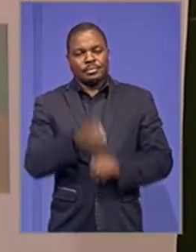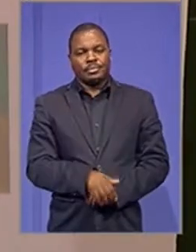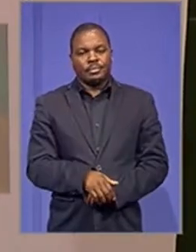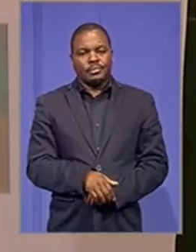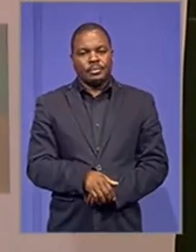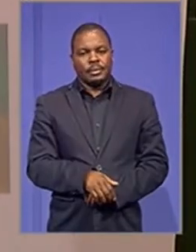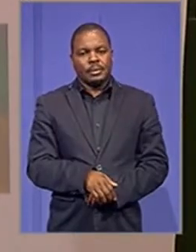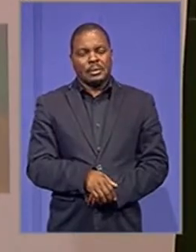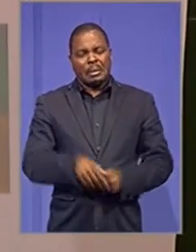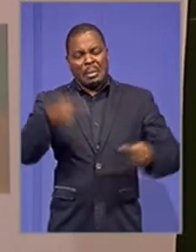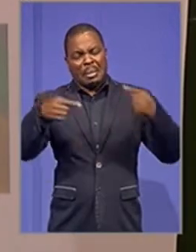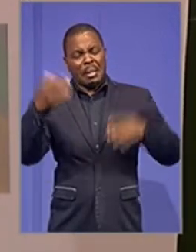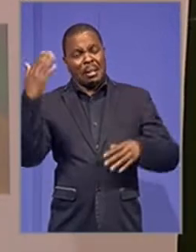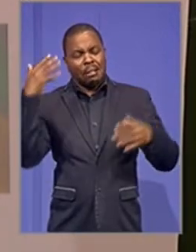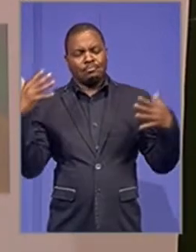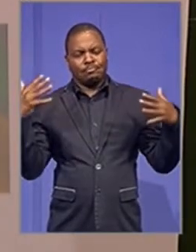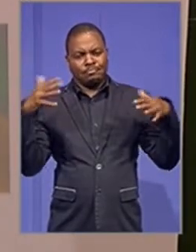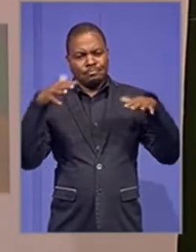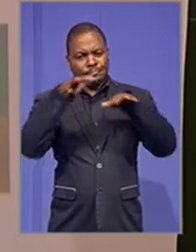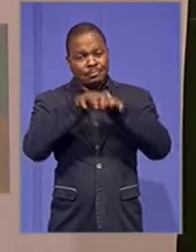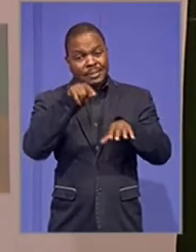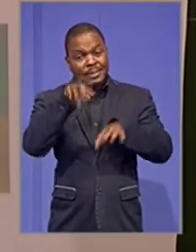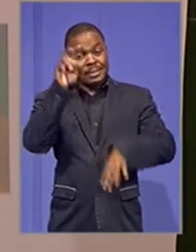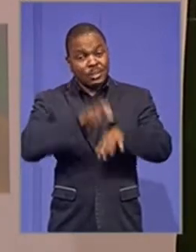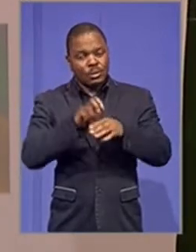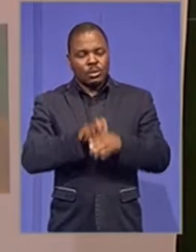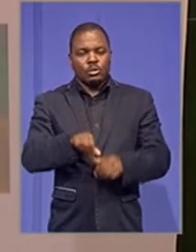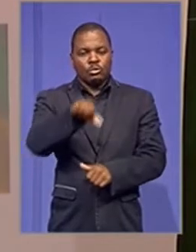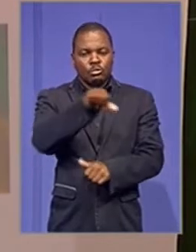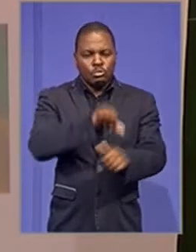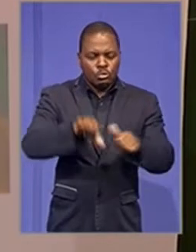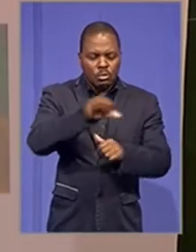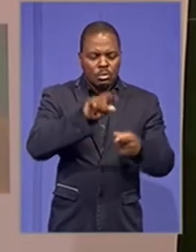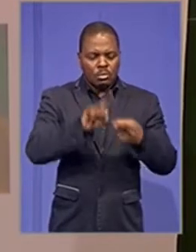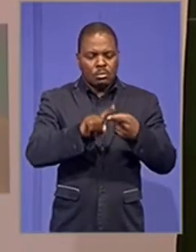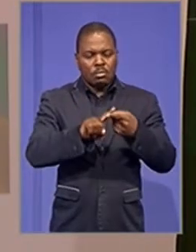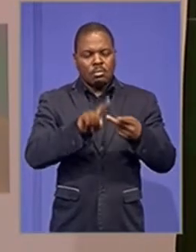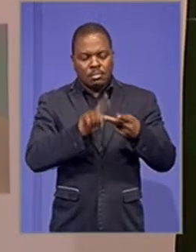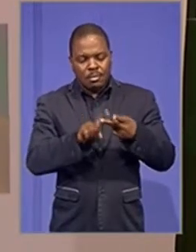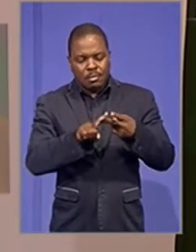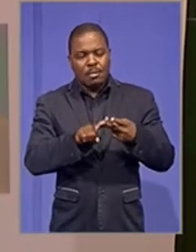reconciliation requires social and economic redress.